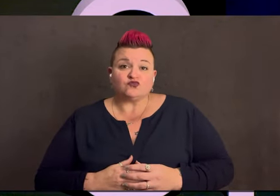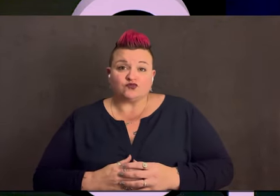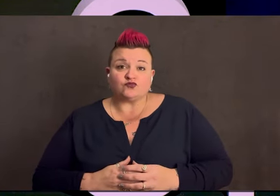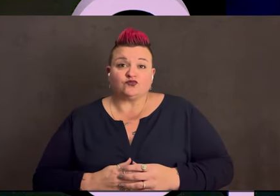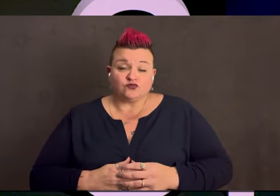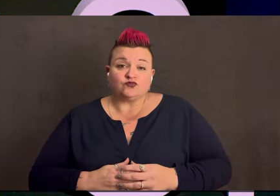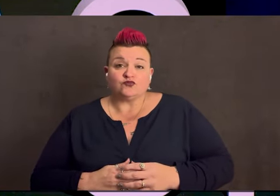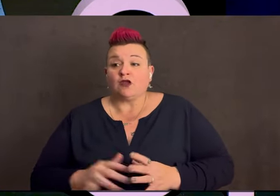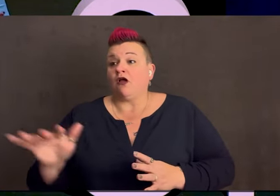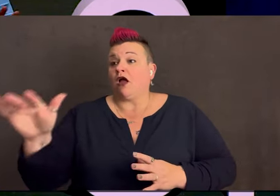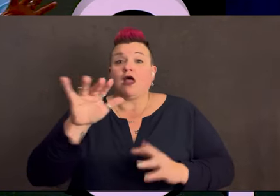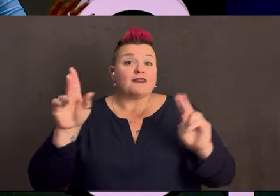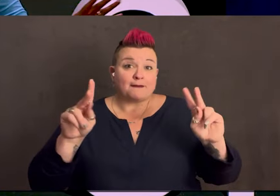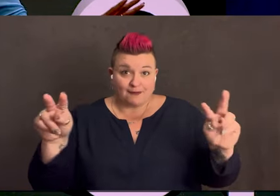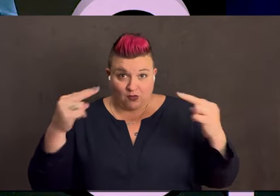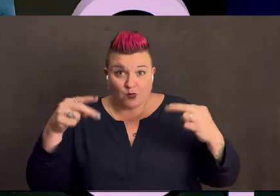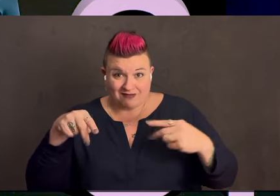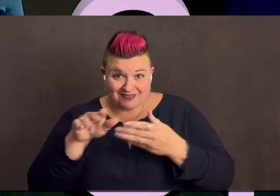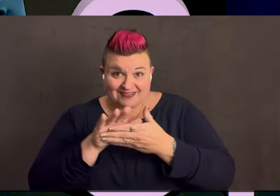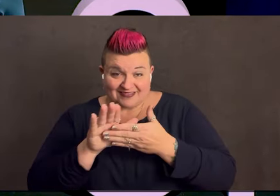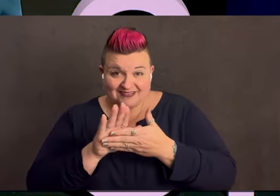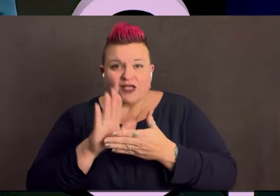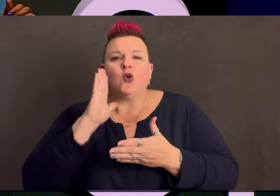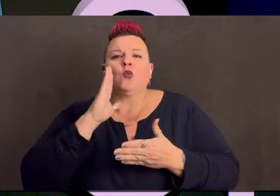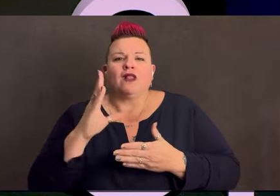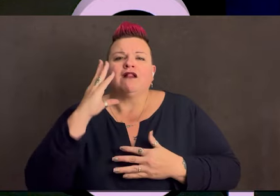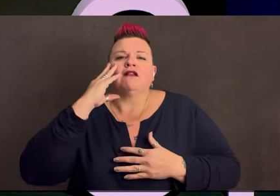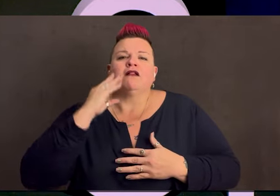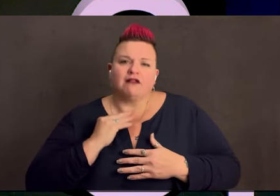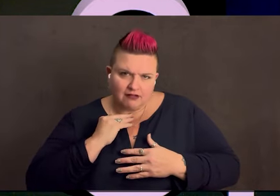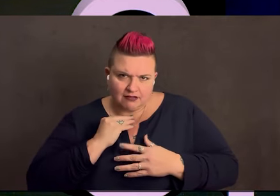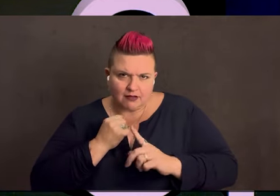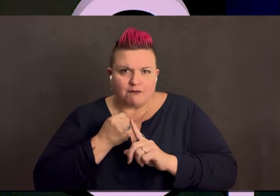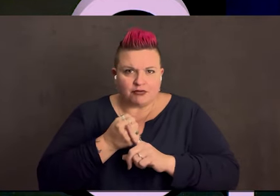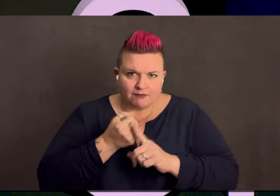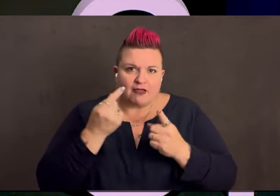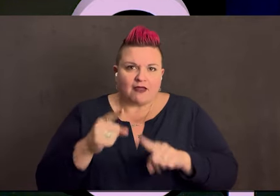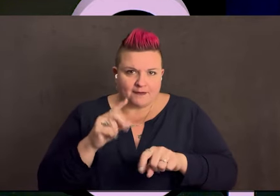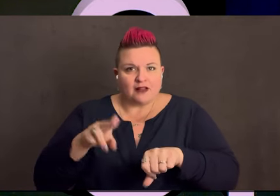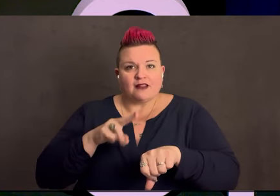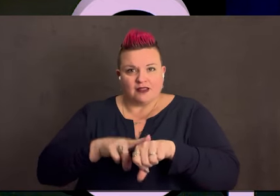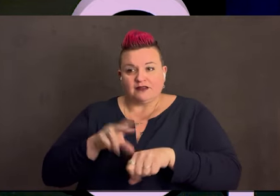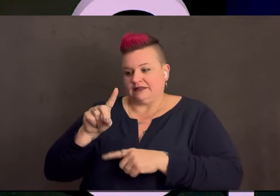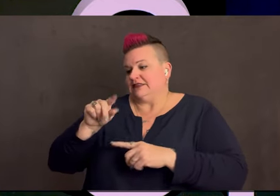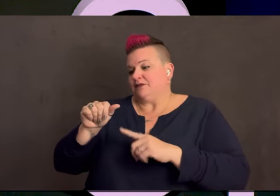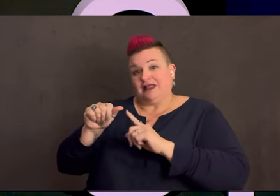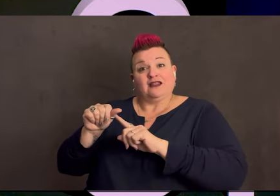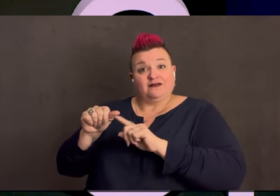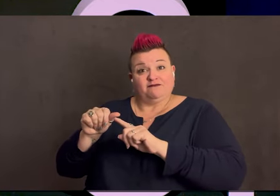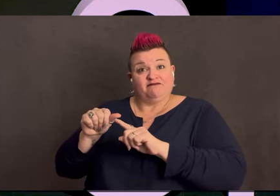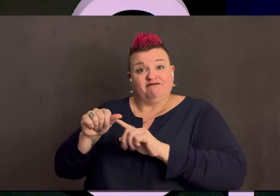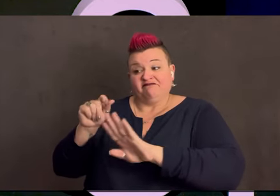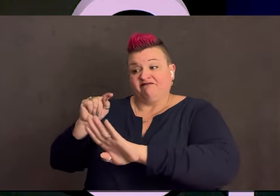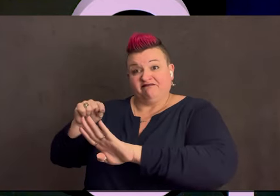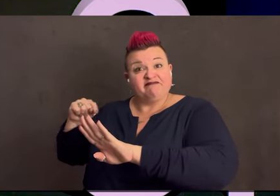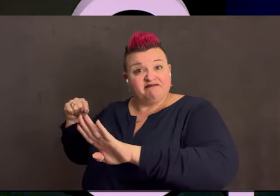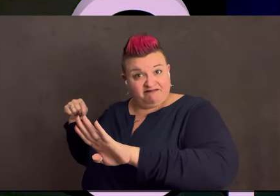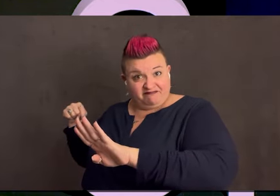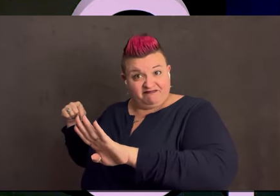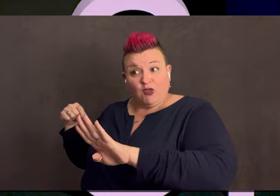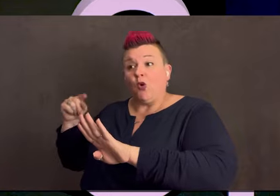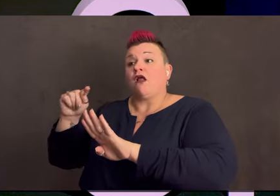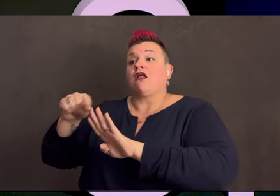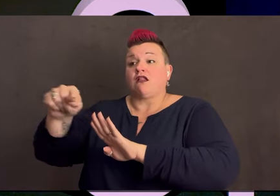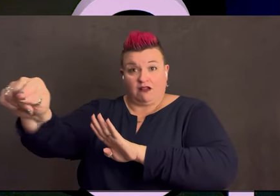something. Everyone watching this will interface with the very natural phenomenon called disability at some point in their